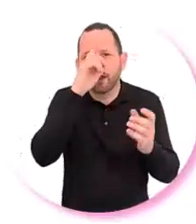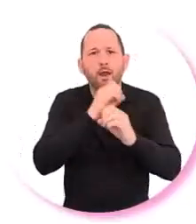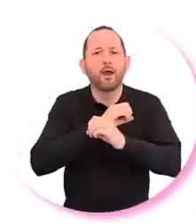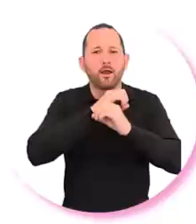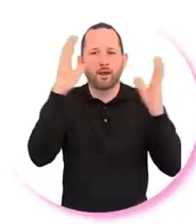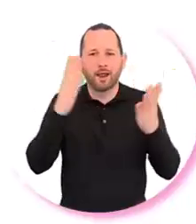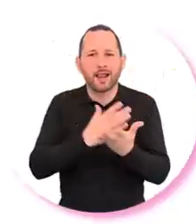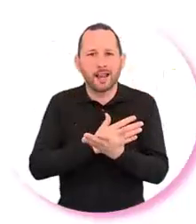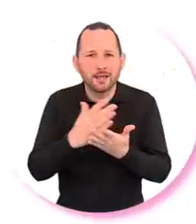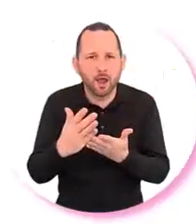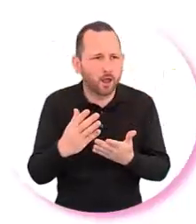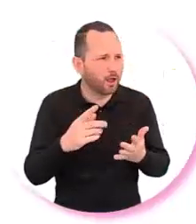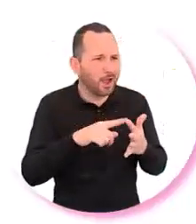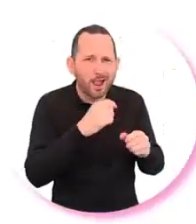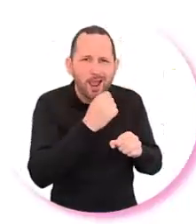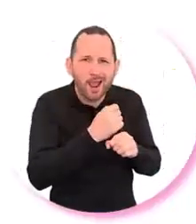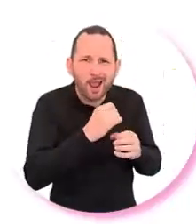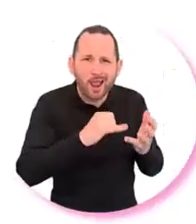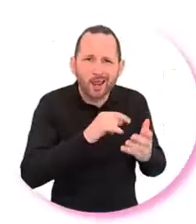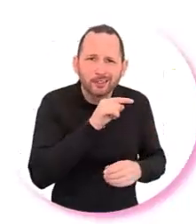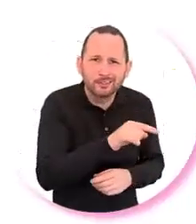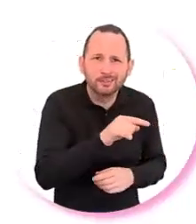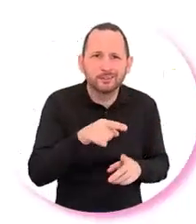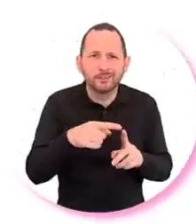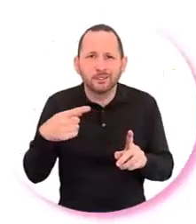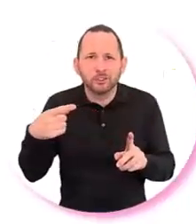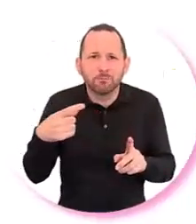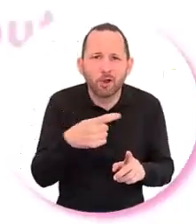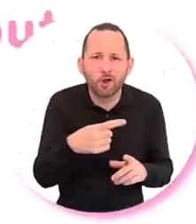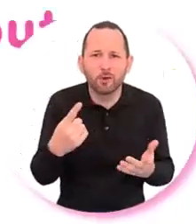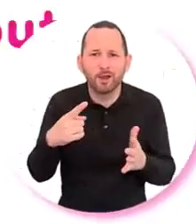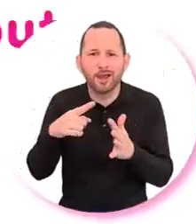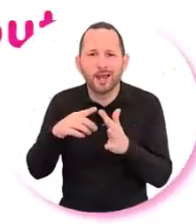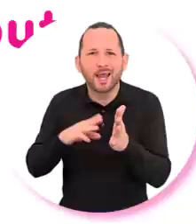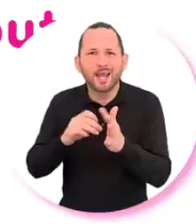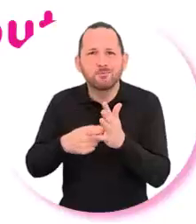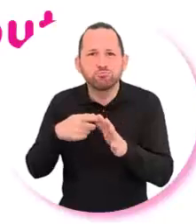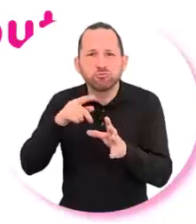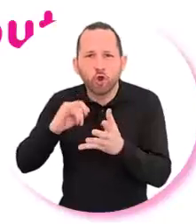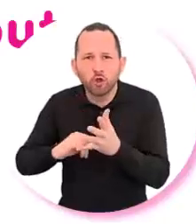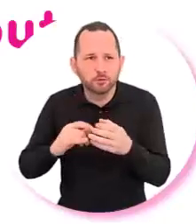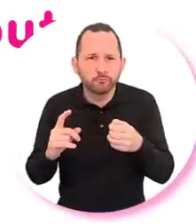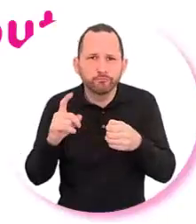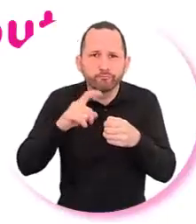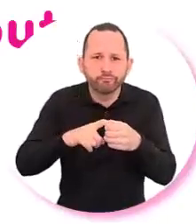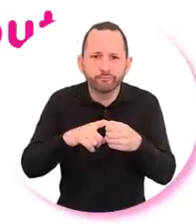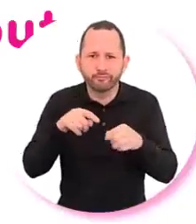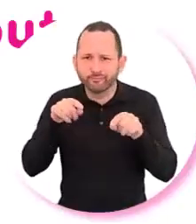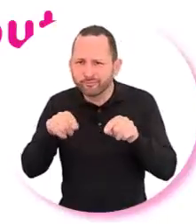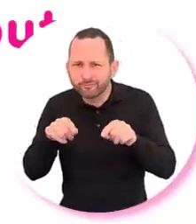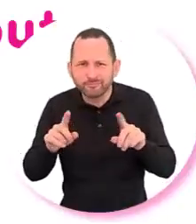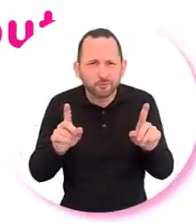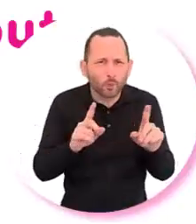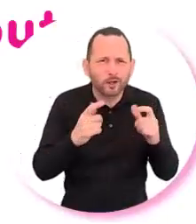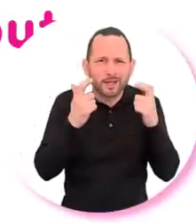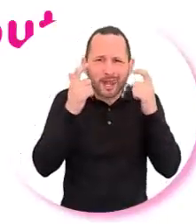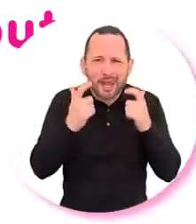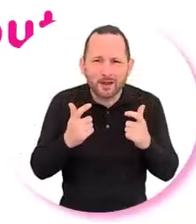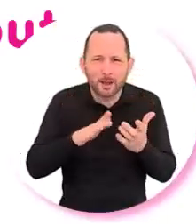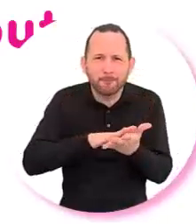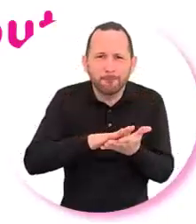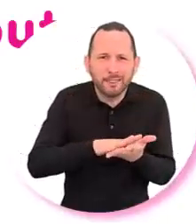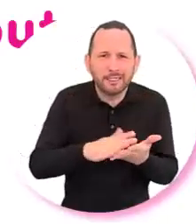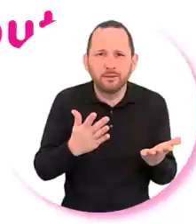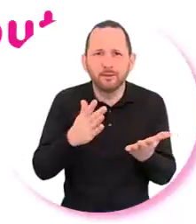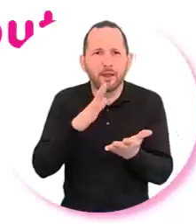each stage. Understand how your eggs, sperm, or embryos will be used and stored, have legal clarity about parenthood